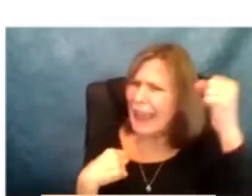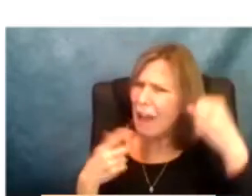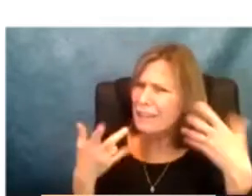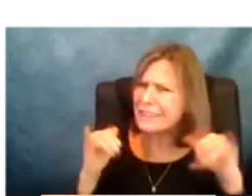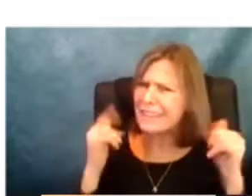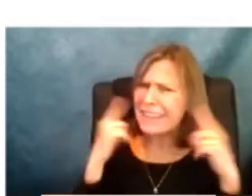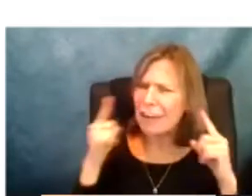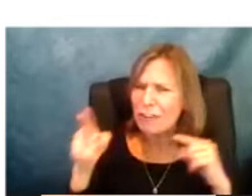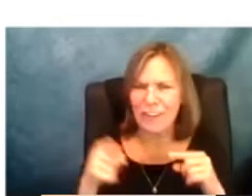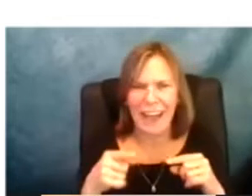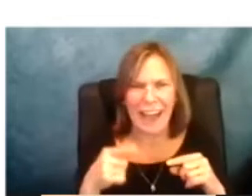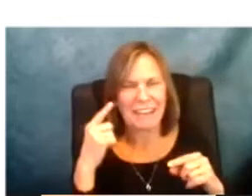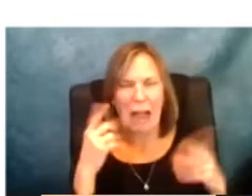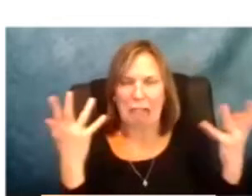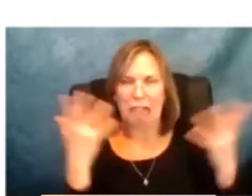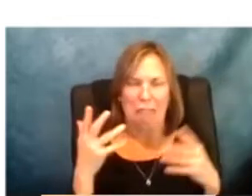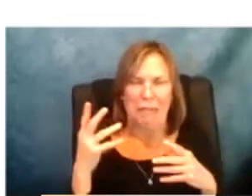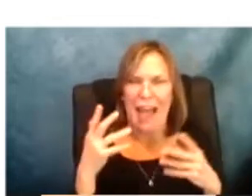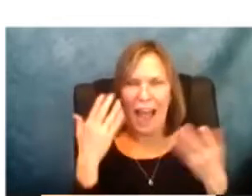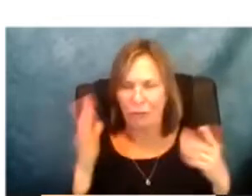off you for the questions. I don't know what I did.